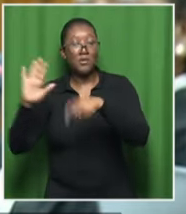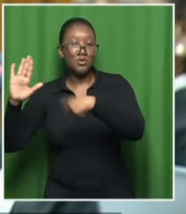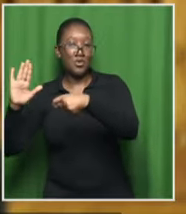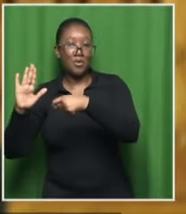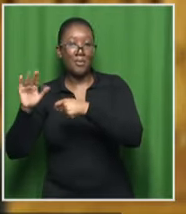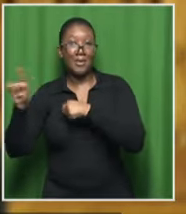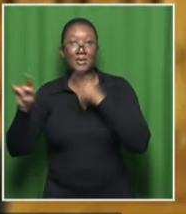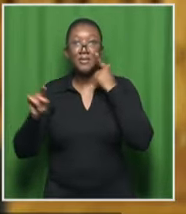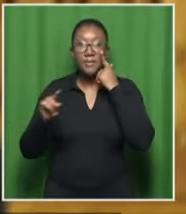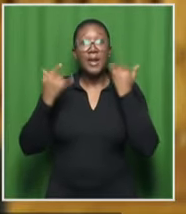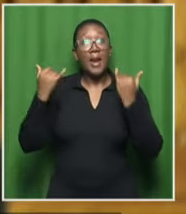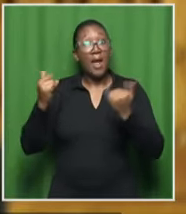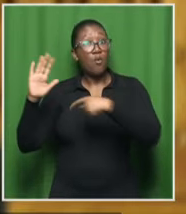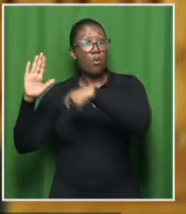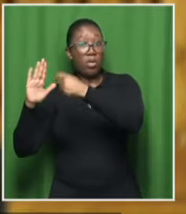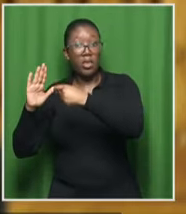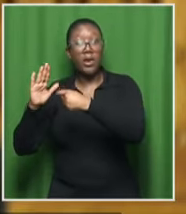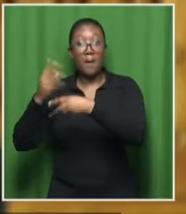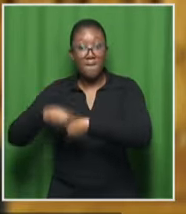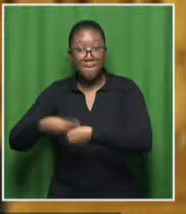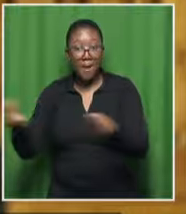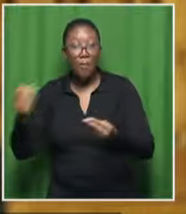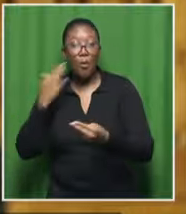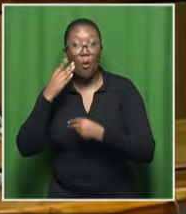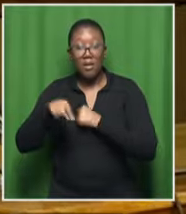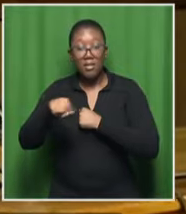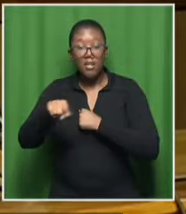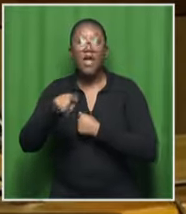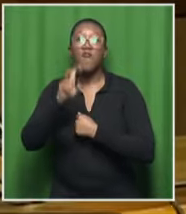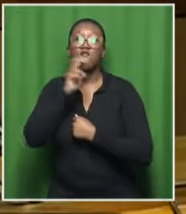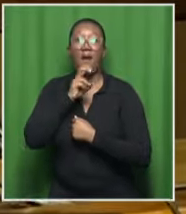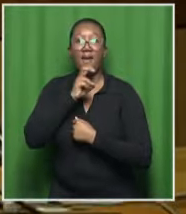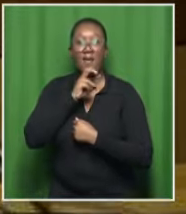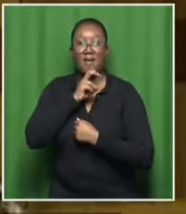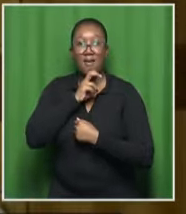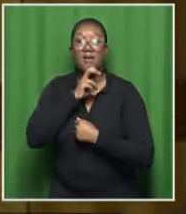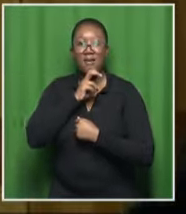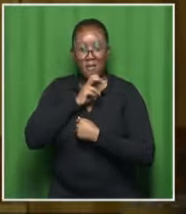is expected to premiere later on Friday after being given the